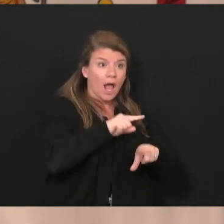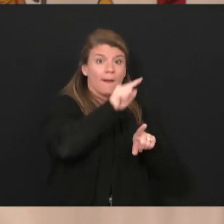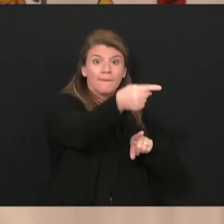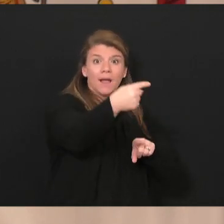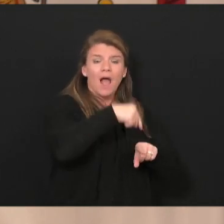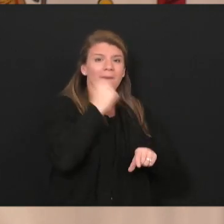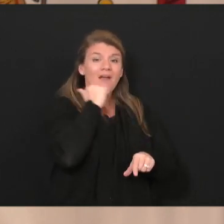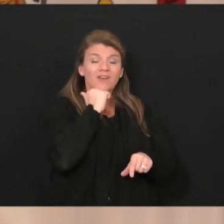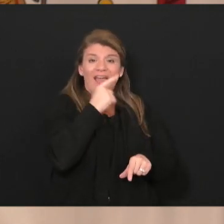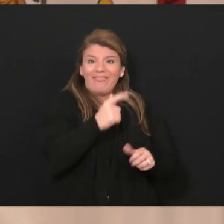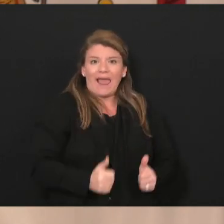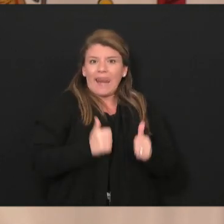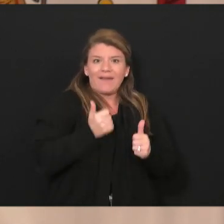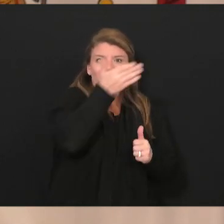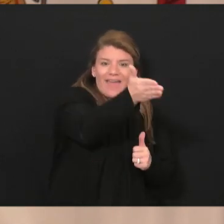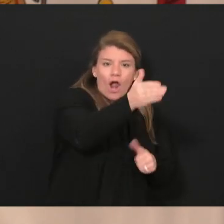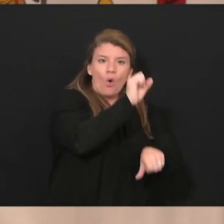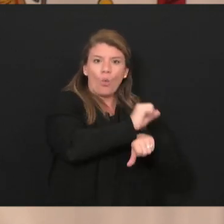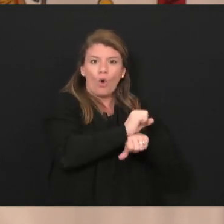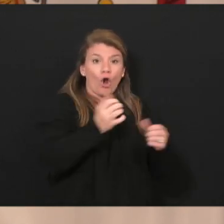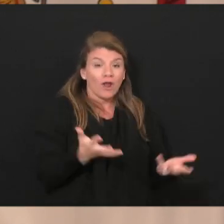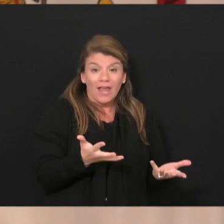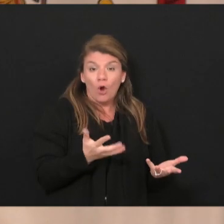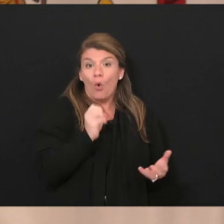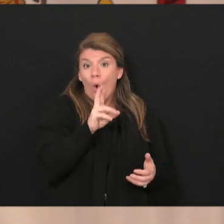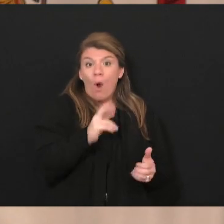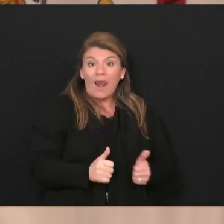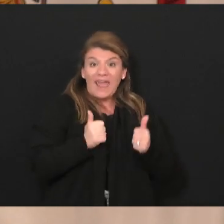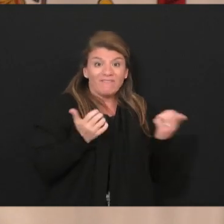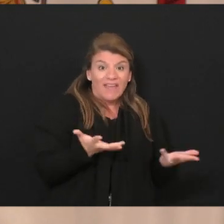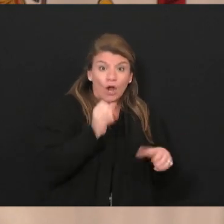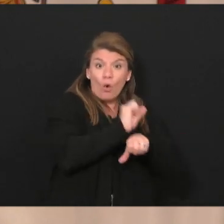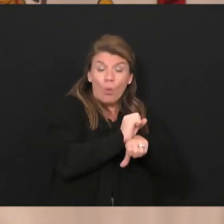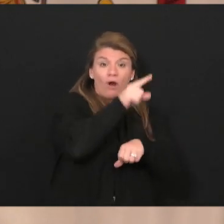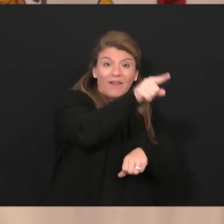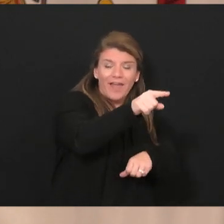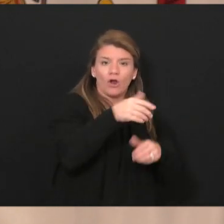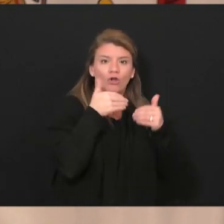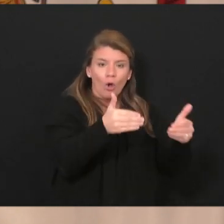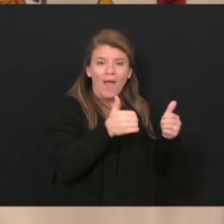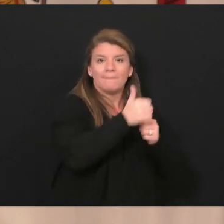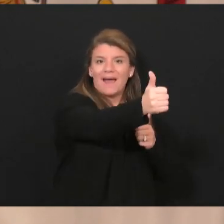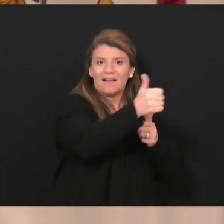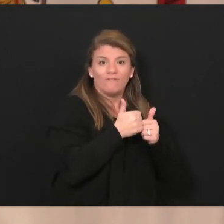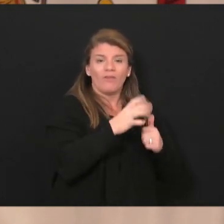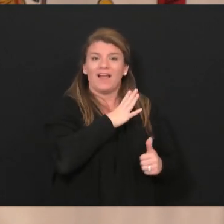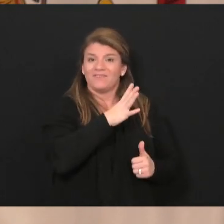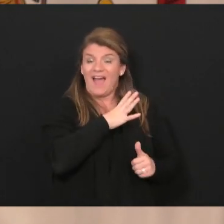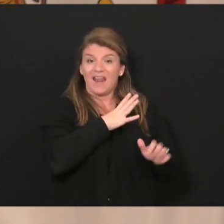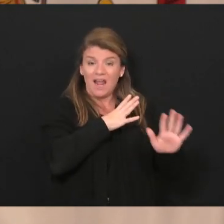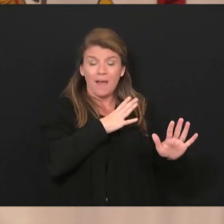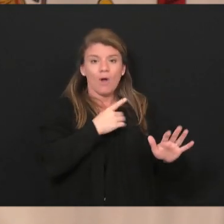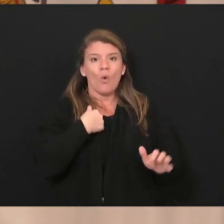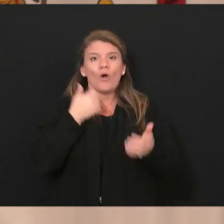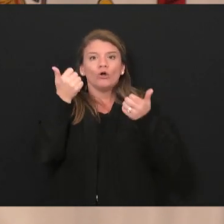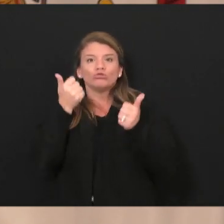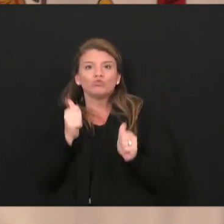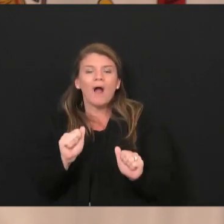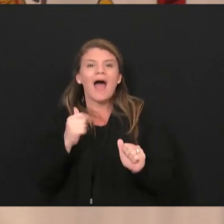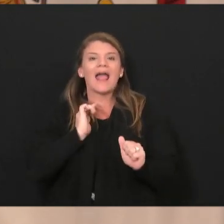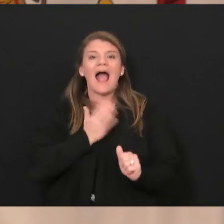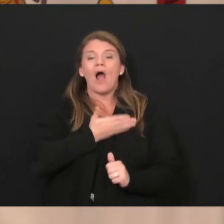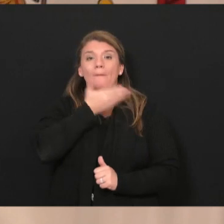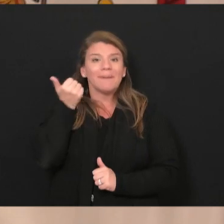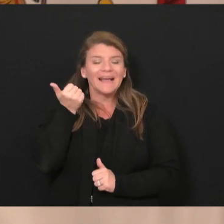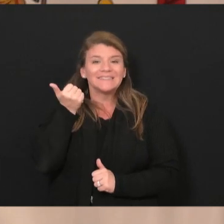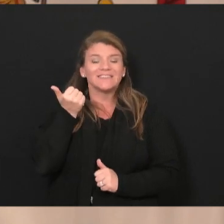able to come. We're just trying as hard as we possibly can to not have someone from an